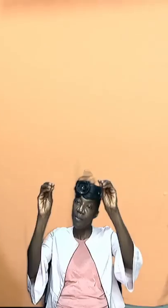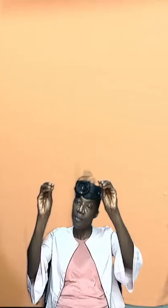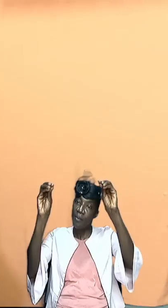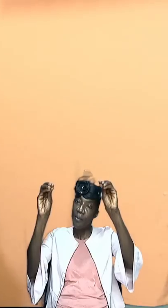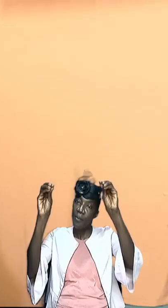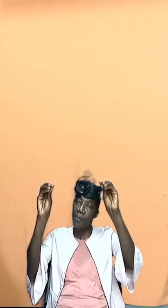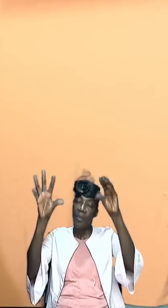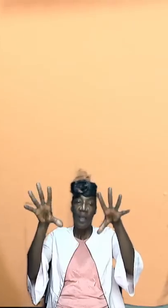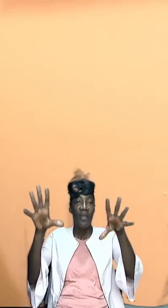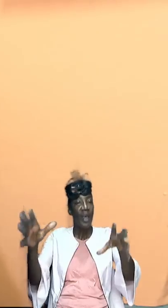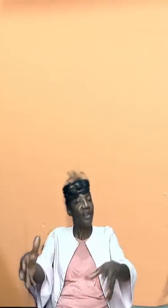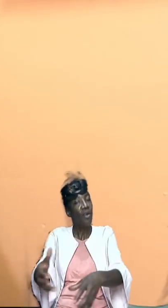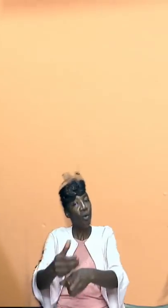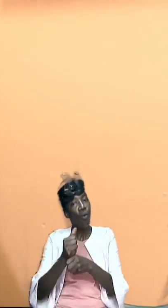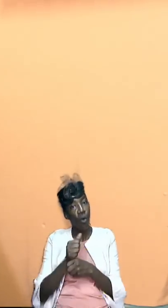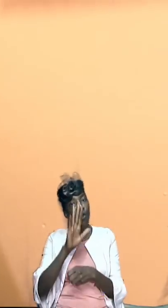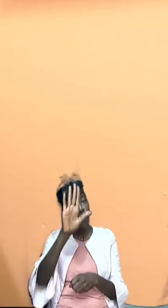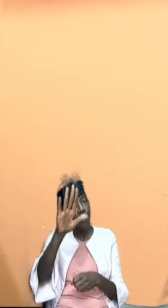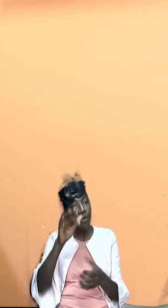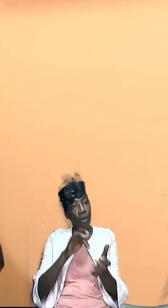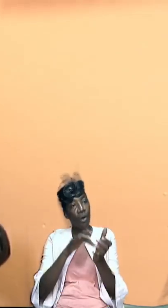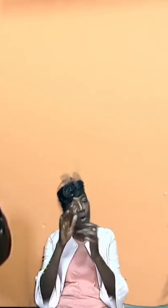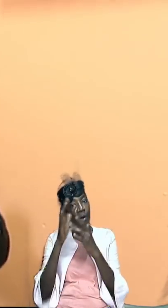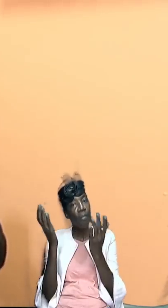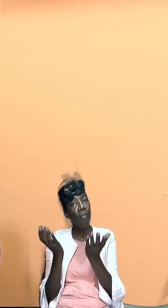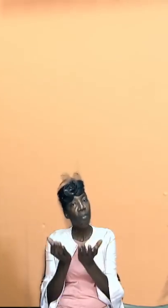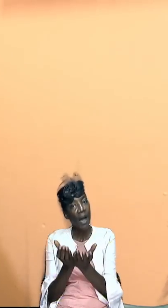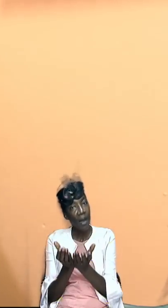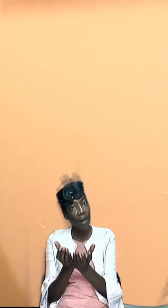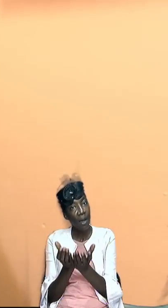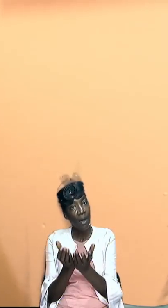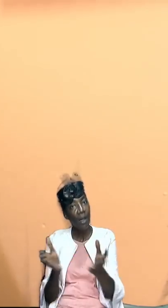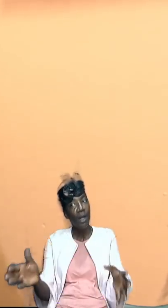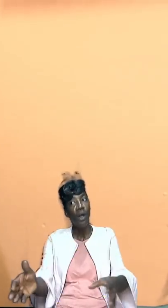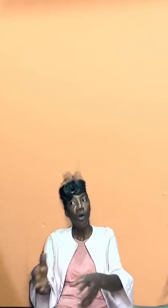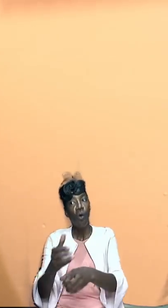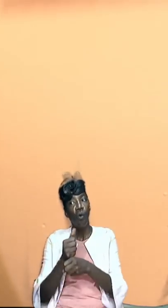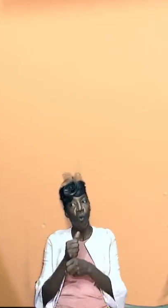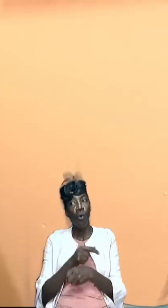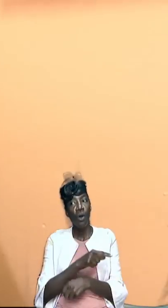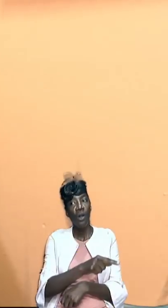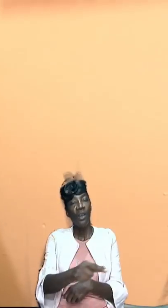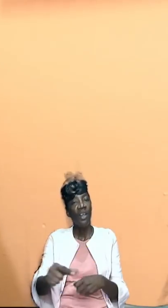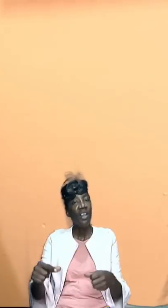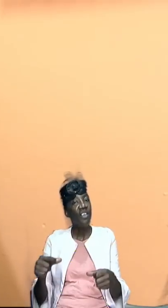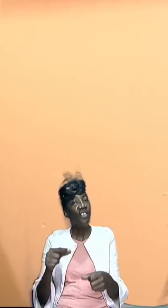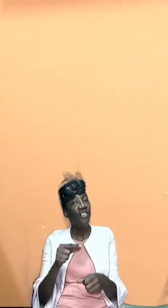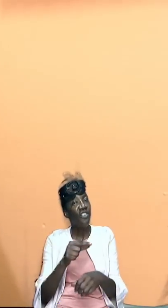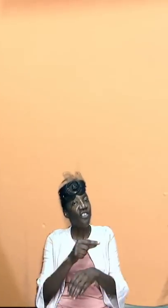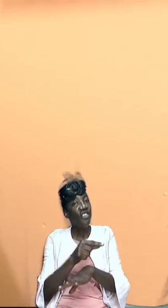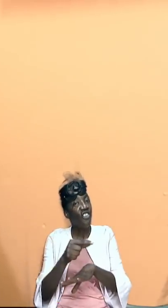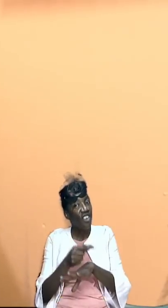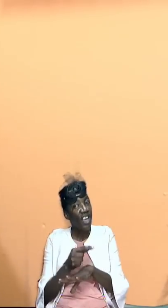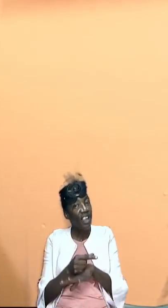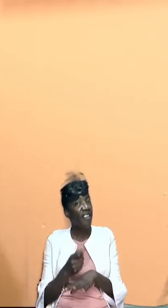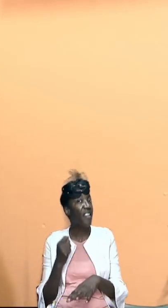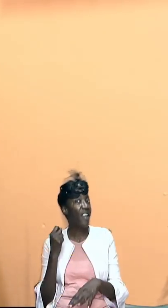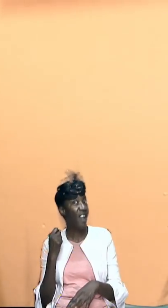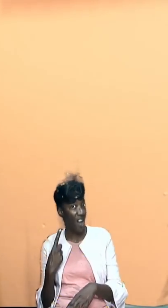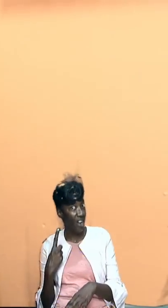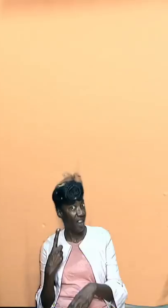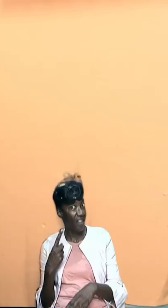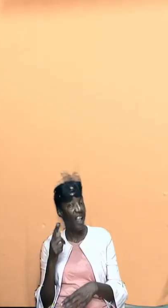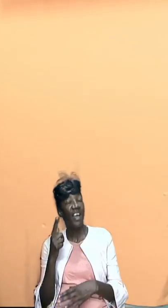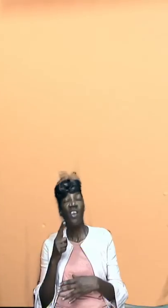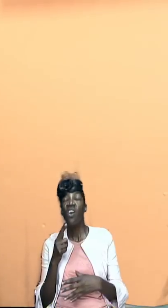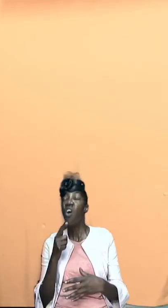that we hold on to our Bibles and we hold on to Genesis and we understand that if what